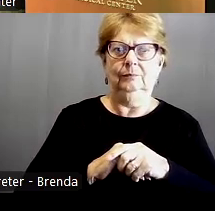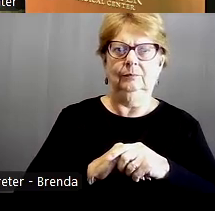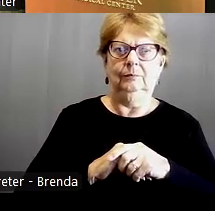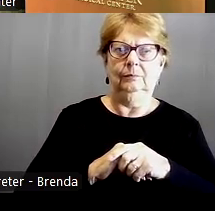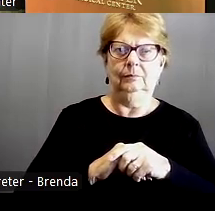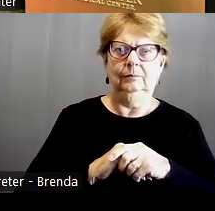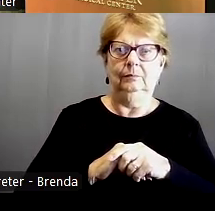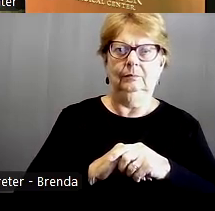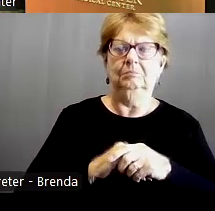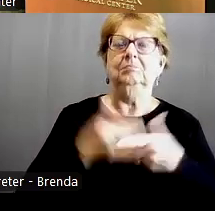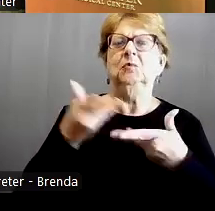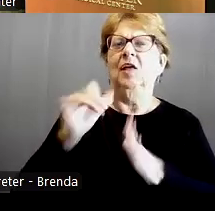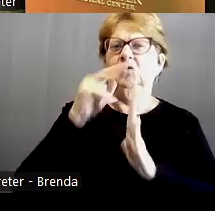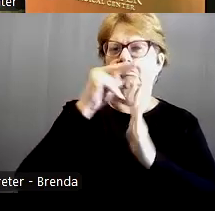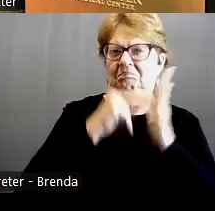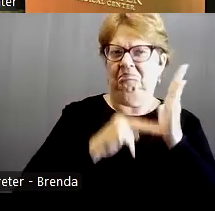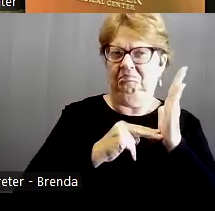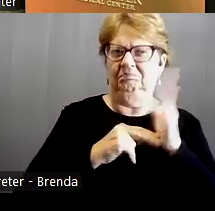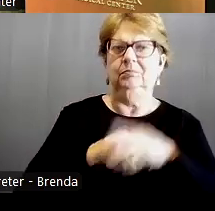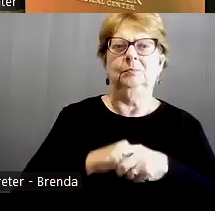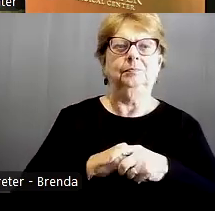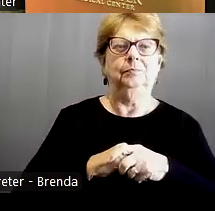I'll let you take a look at that while I drink some water.